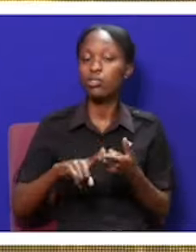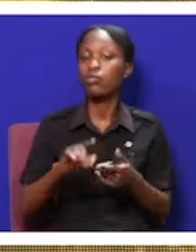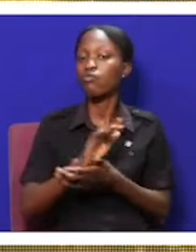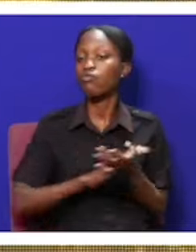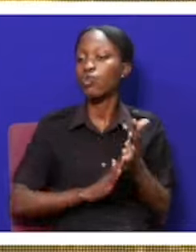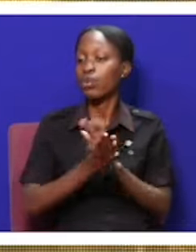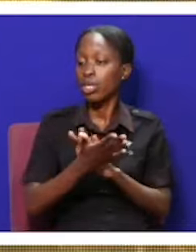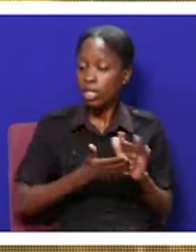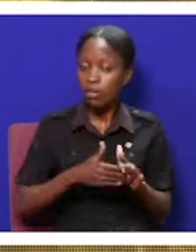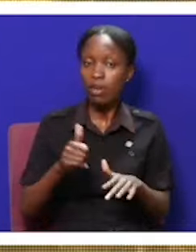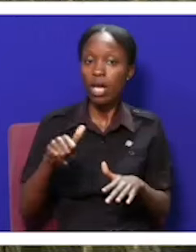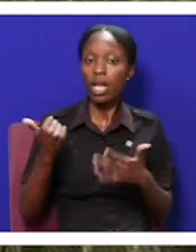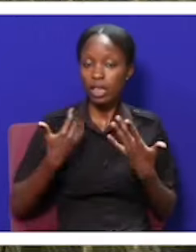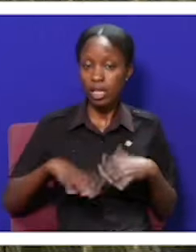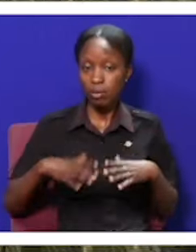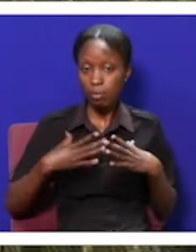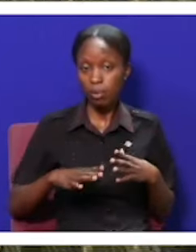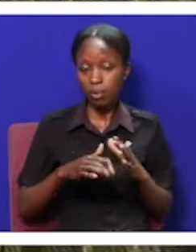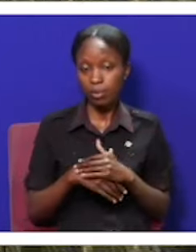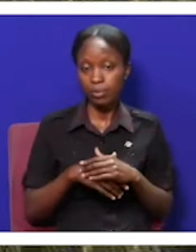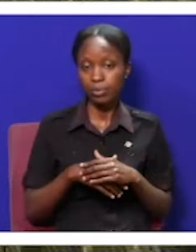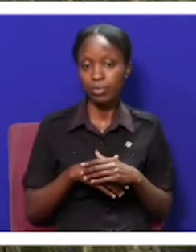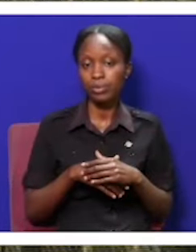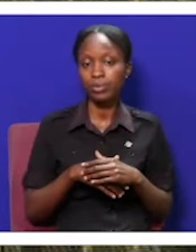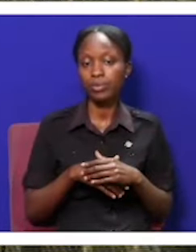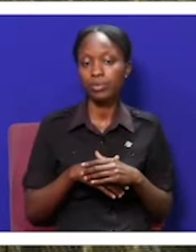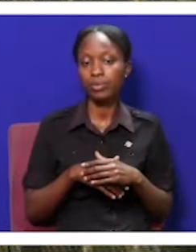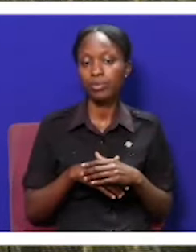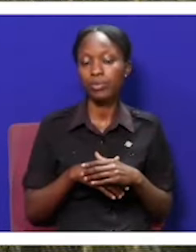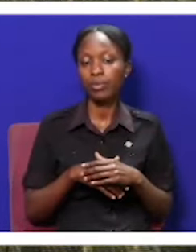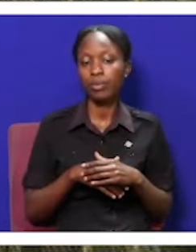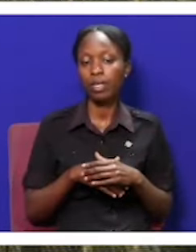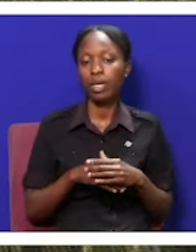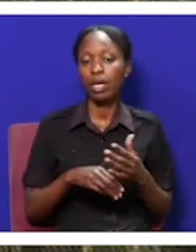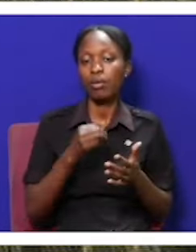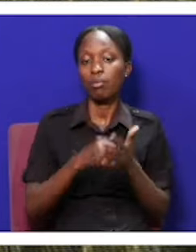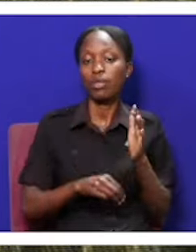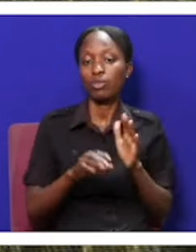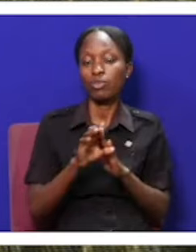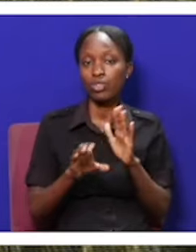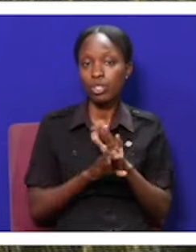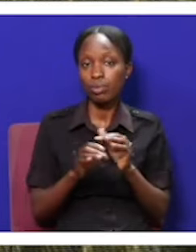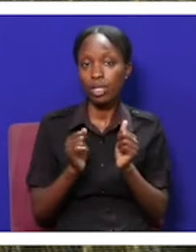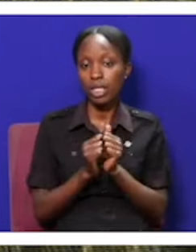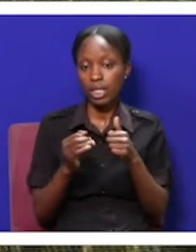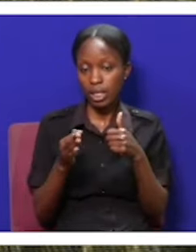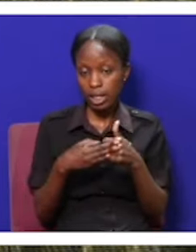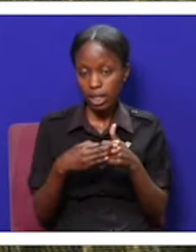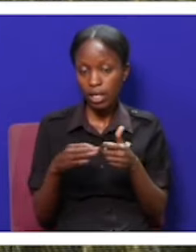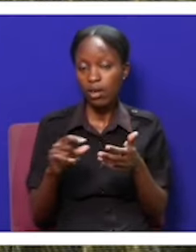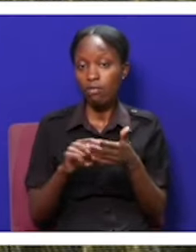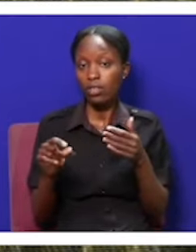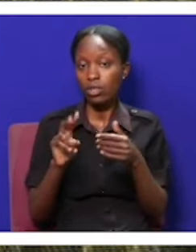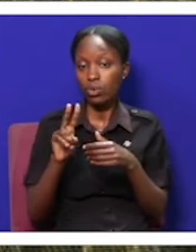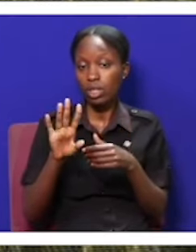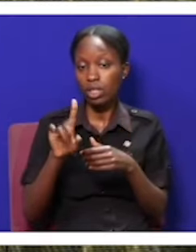he commanded us. Surprised? Yes, we get it from Matthew chapter 18, from verse